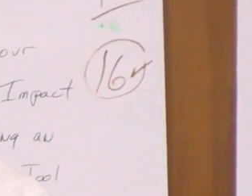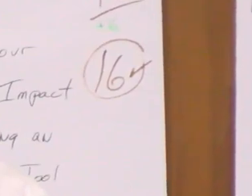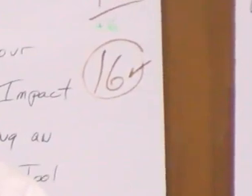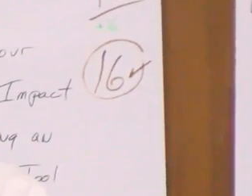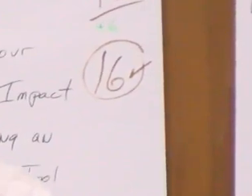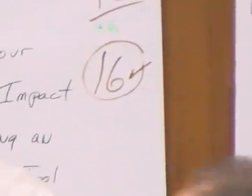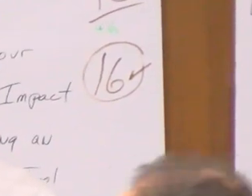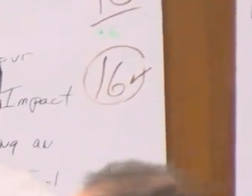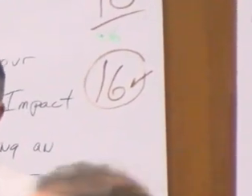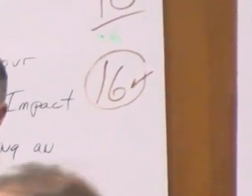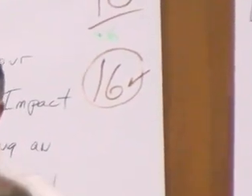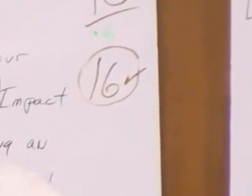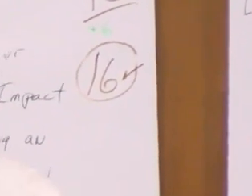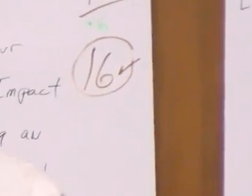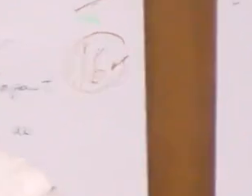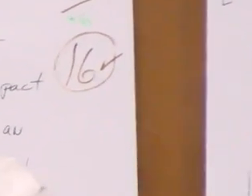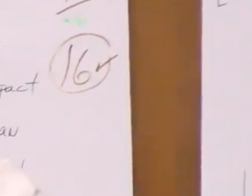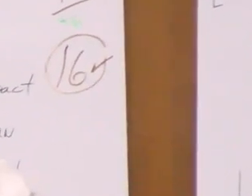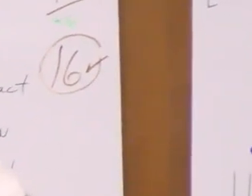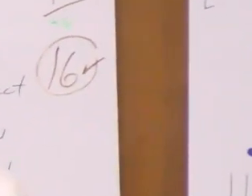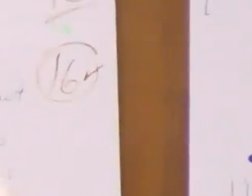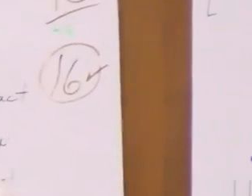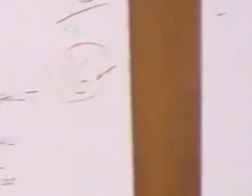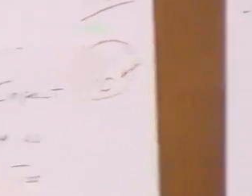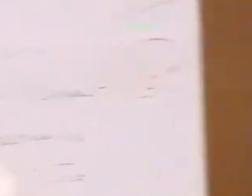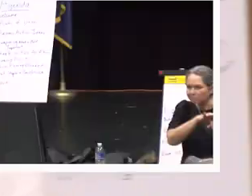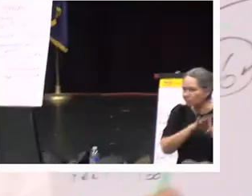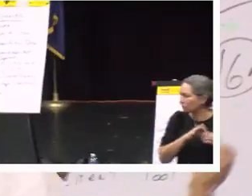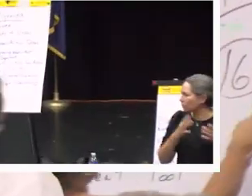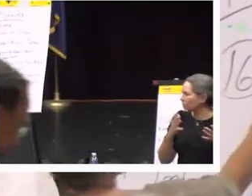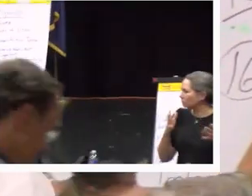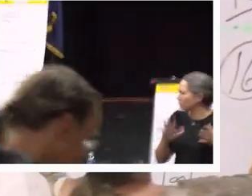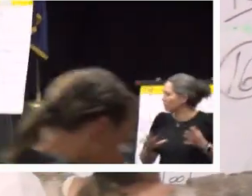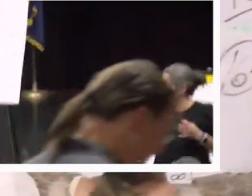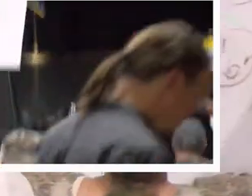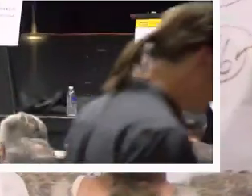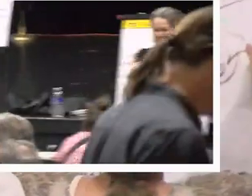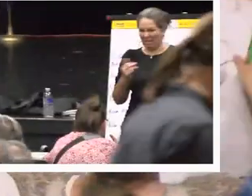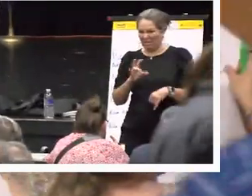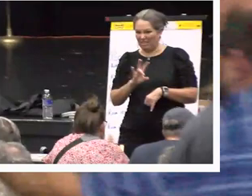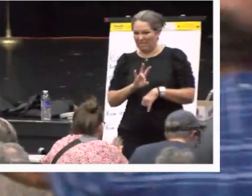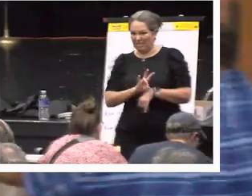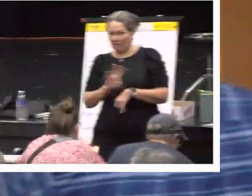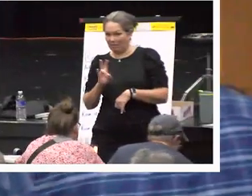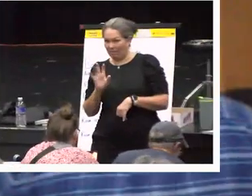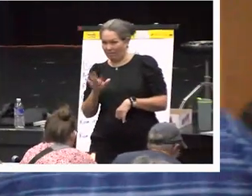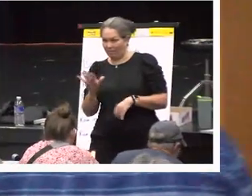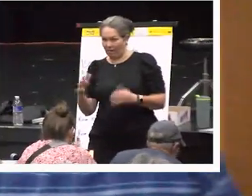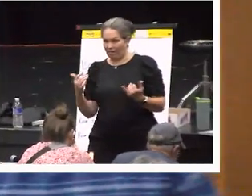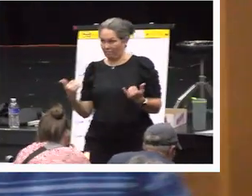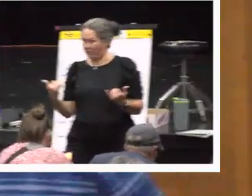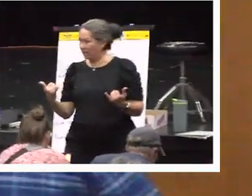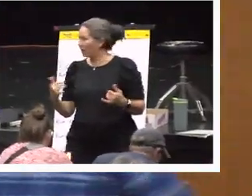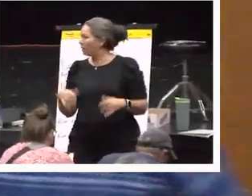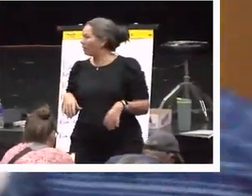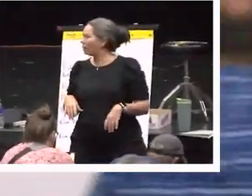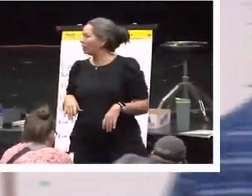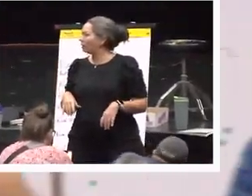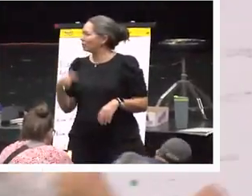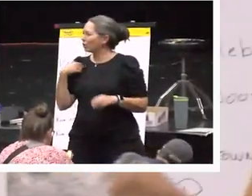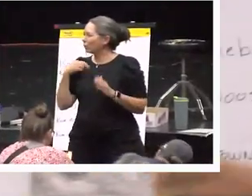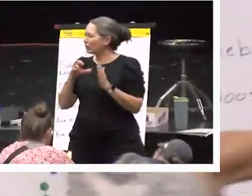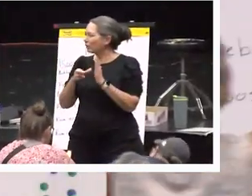So we've done this voting exercise. We're right at 7:55, reviewing what was